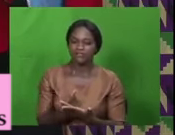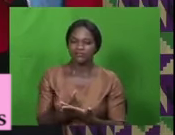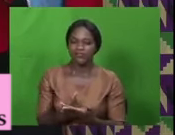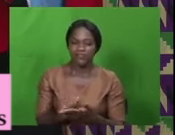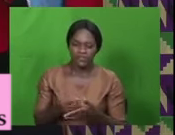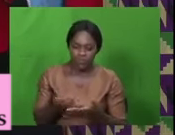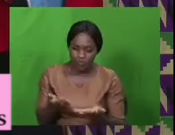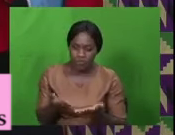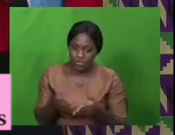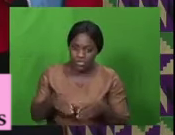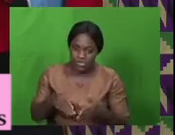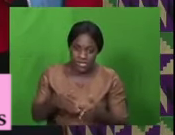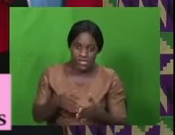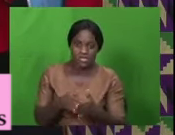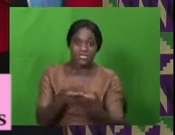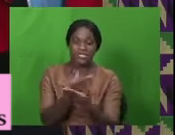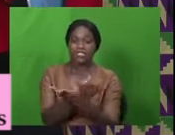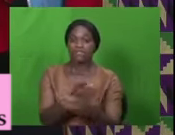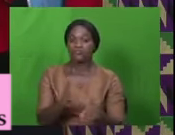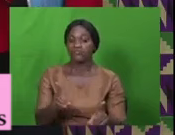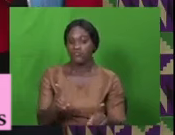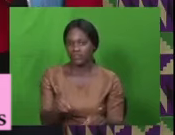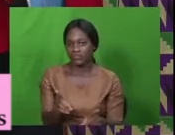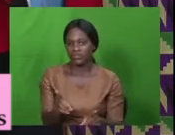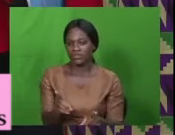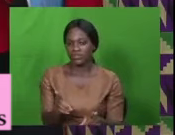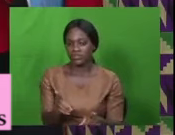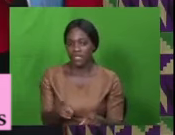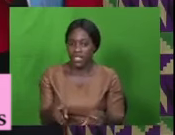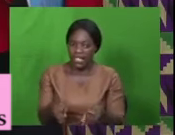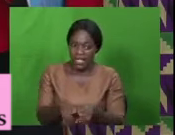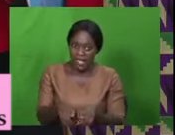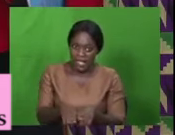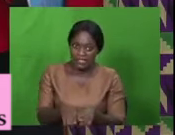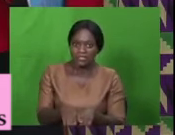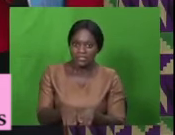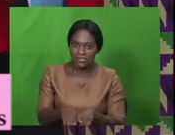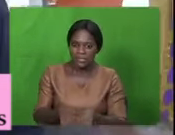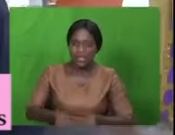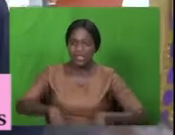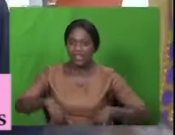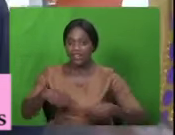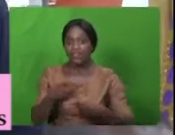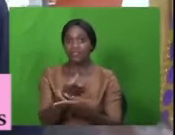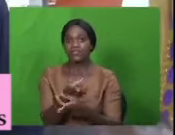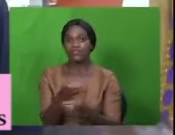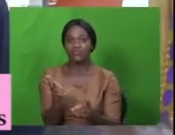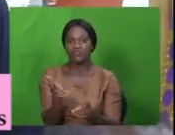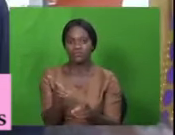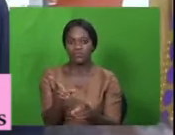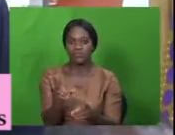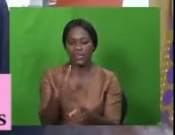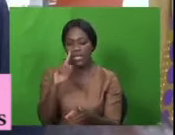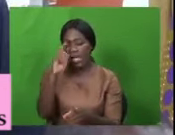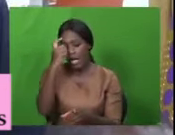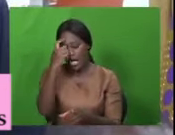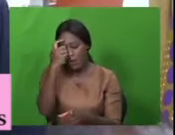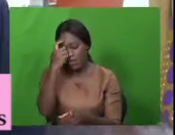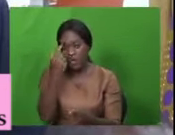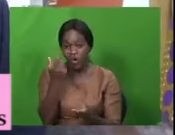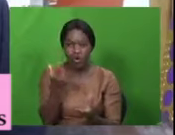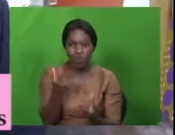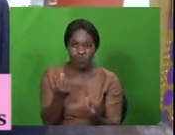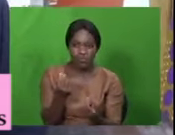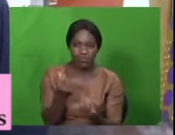democracy, and at the heart of that journey is the idea that the government can only govern